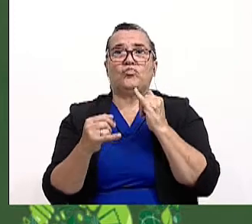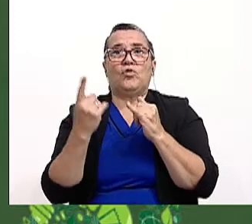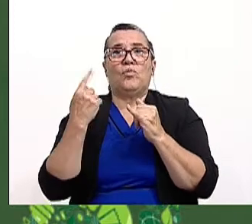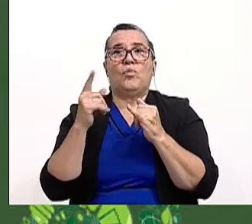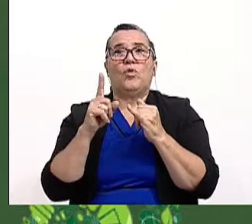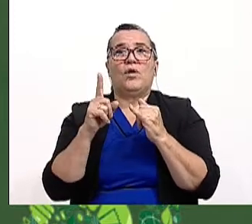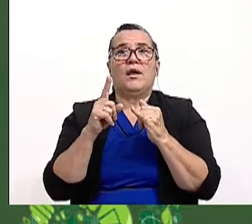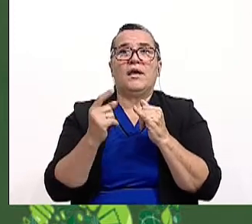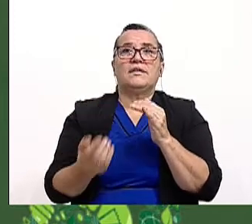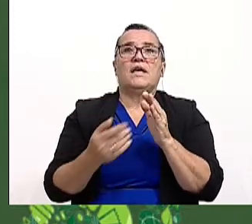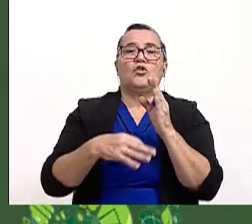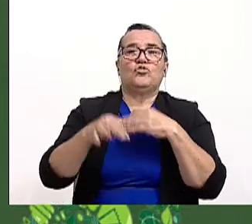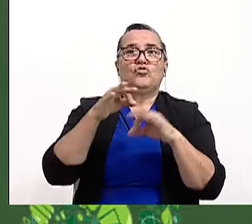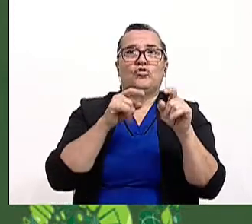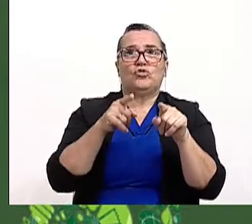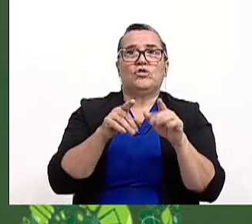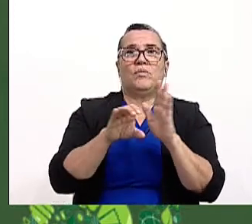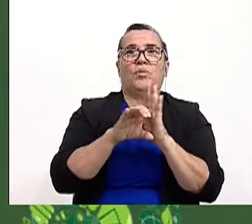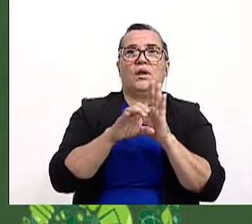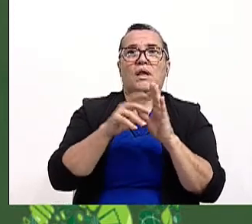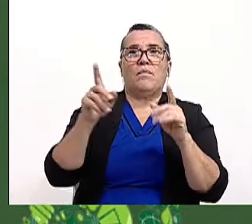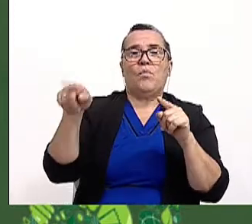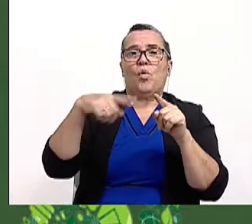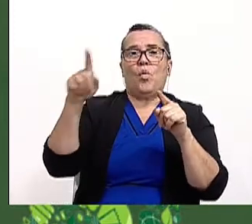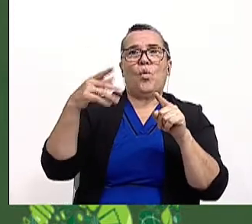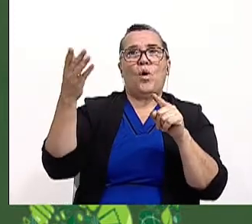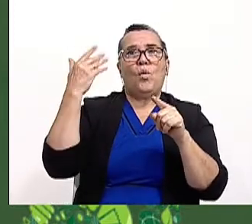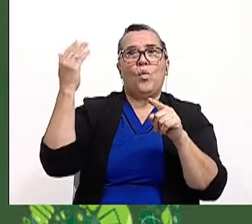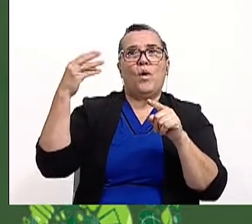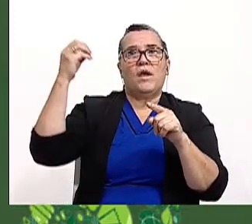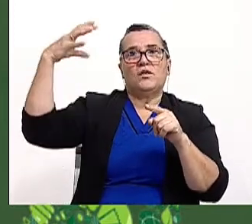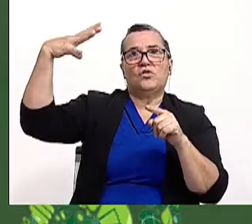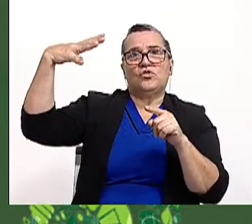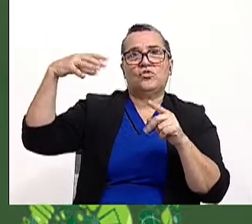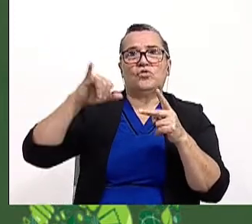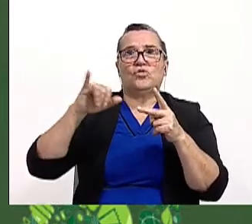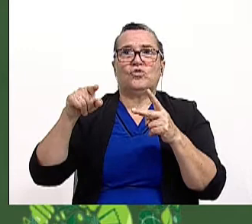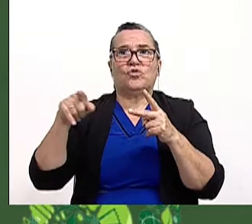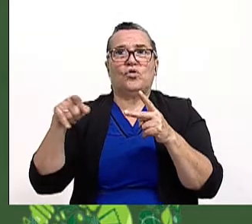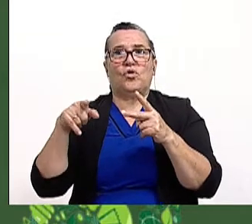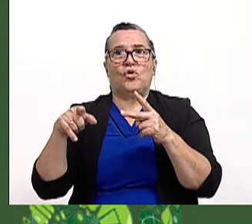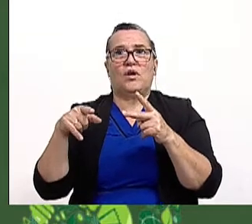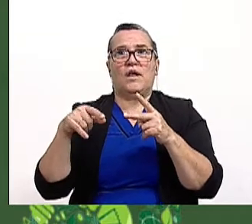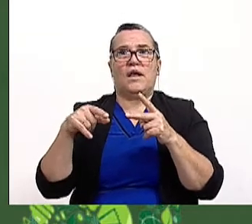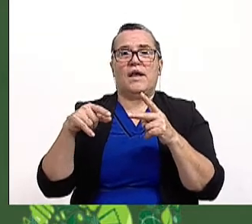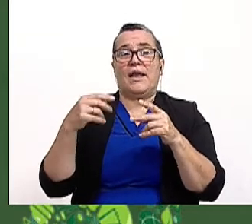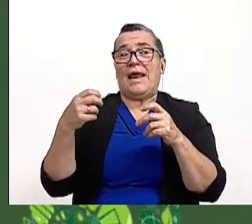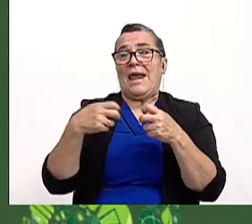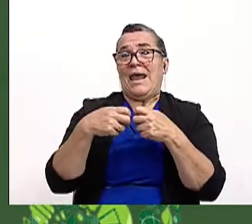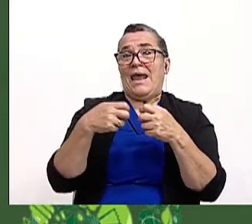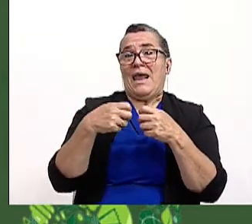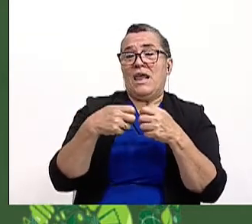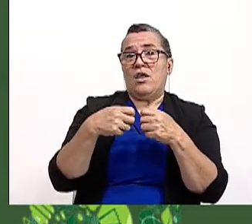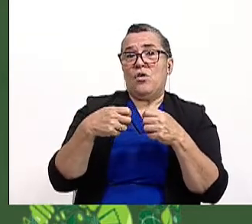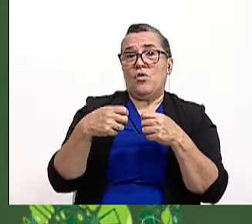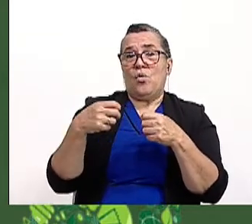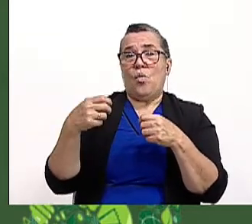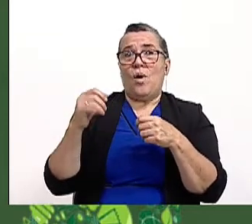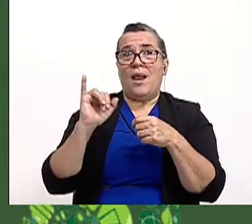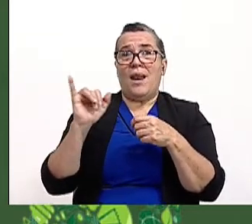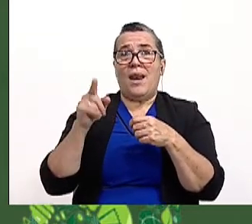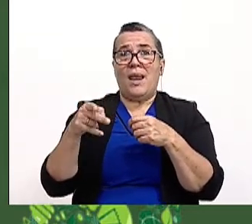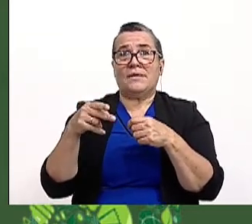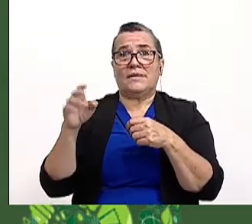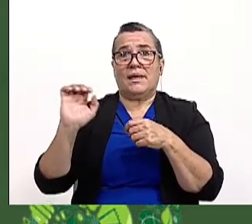naturally replaced, like the wind, the solar energy, wave, hydroelectric also